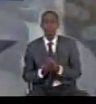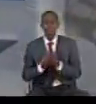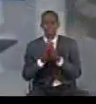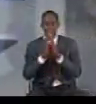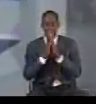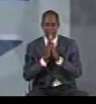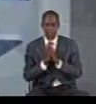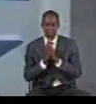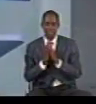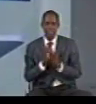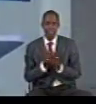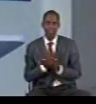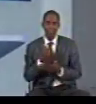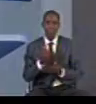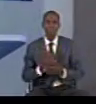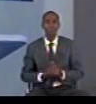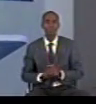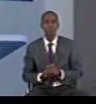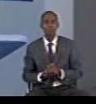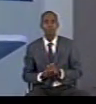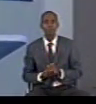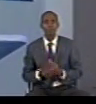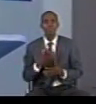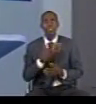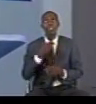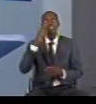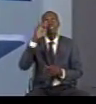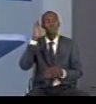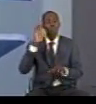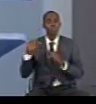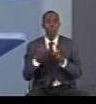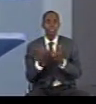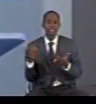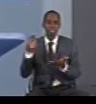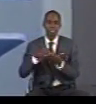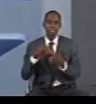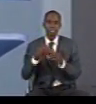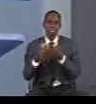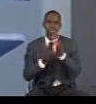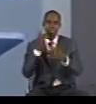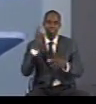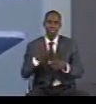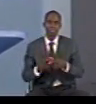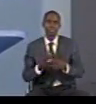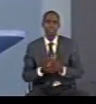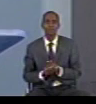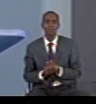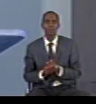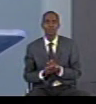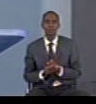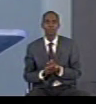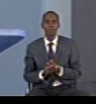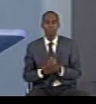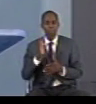Amen. And he will do it again in Jesus' name. Shall we